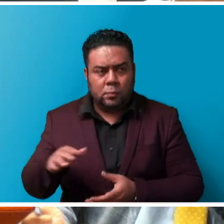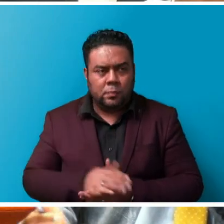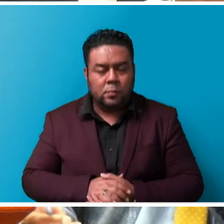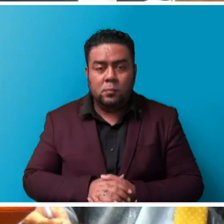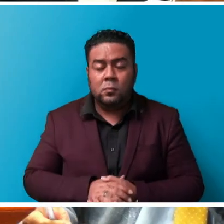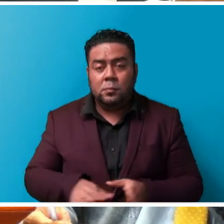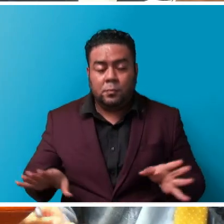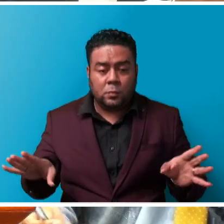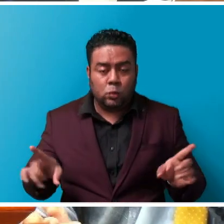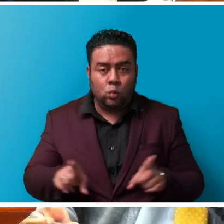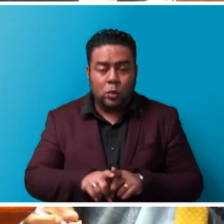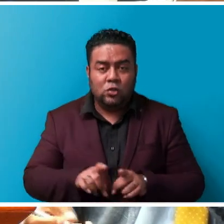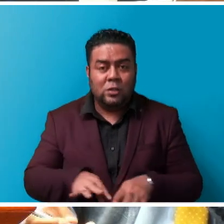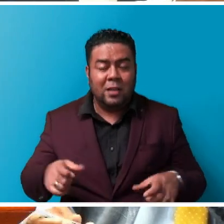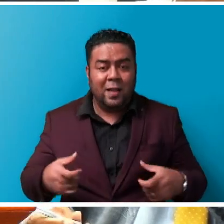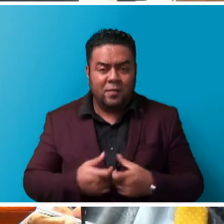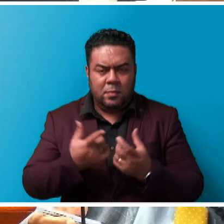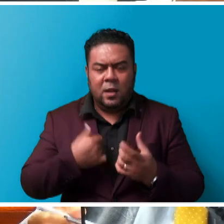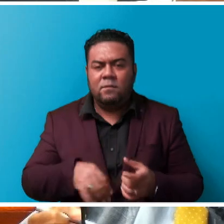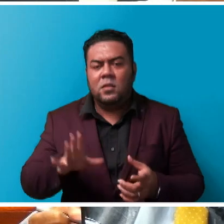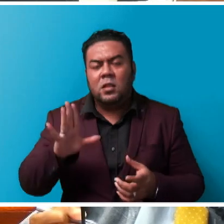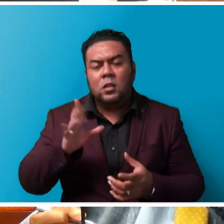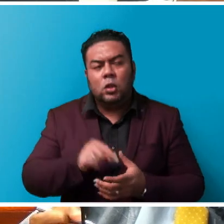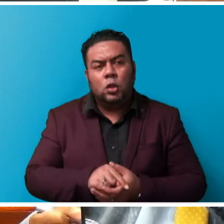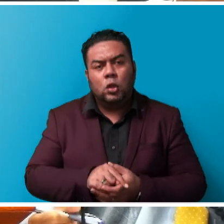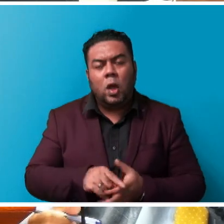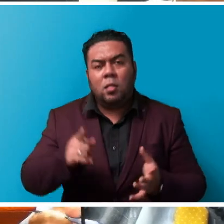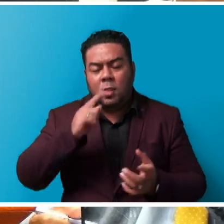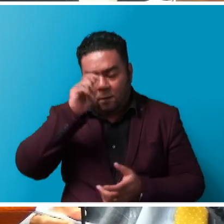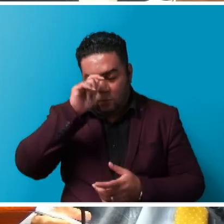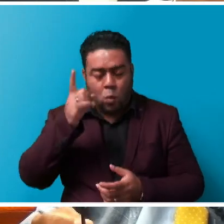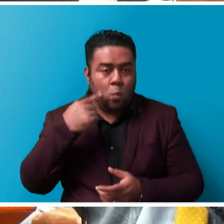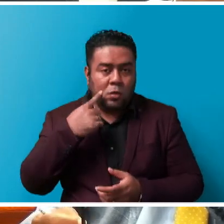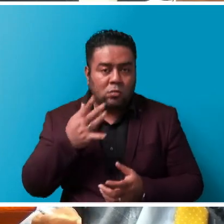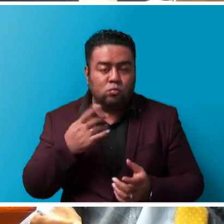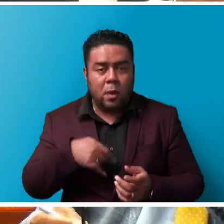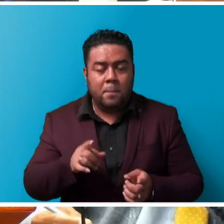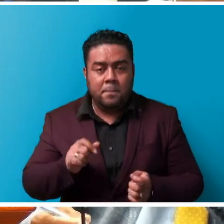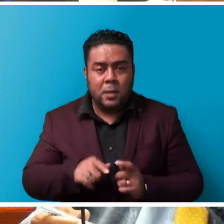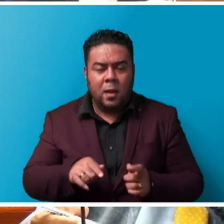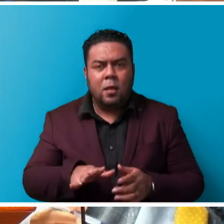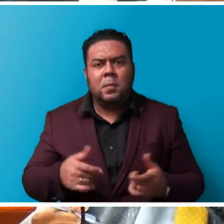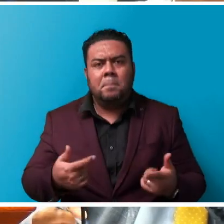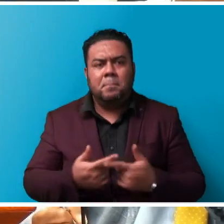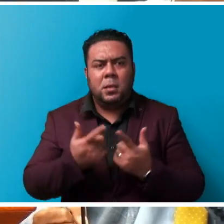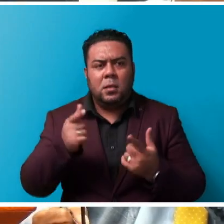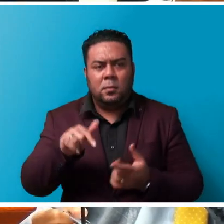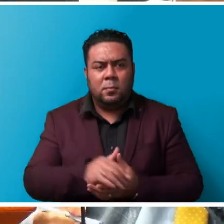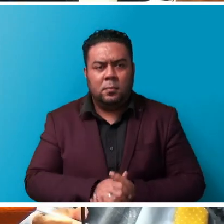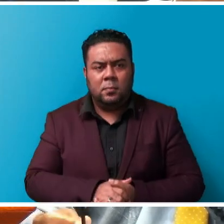government acknowledges the ongoing challenges at the Tamabu water treatment plant as a major facility.